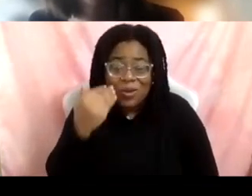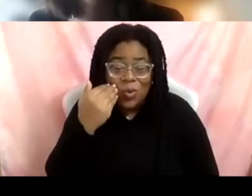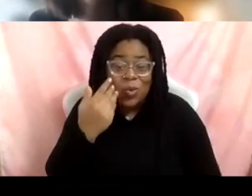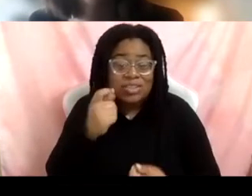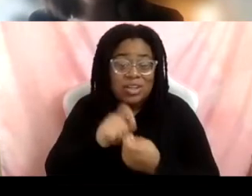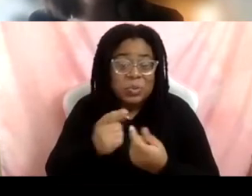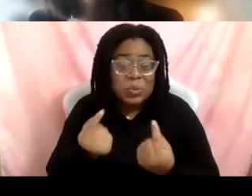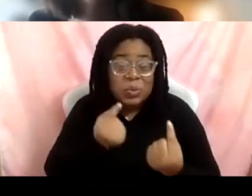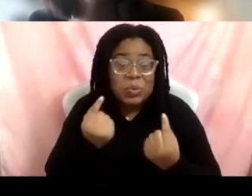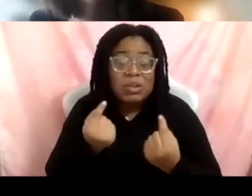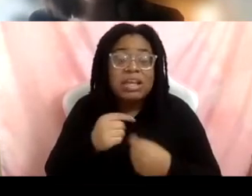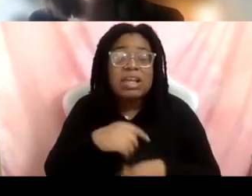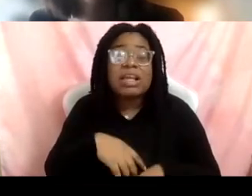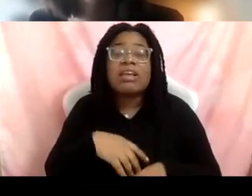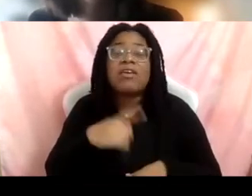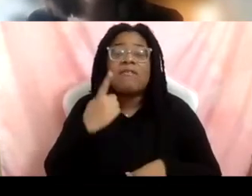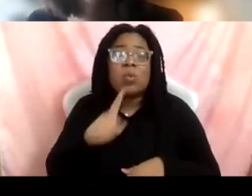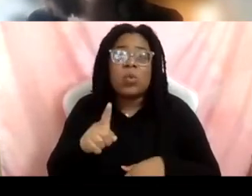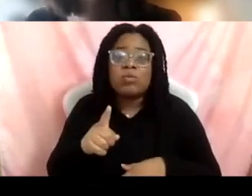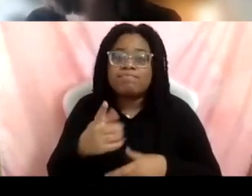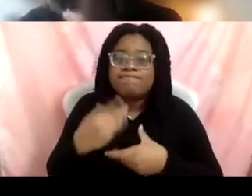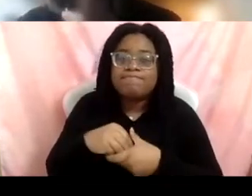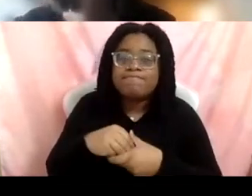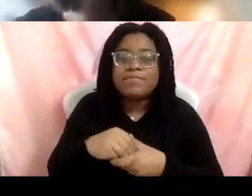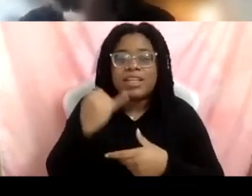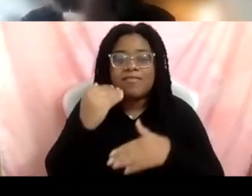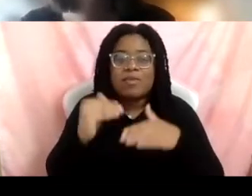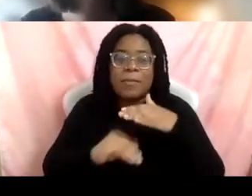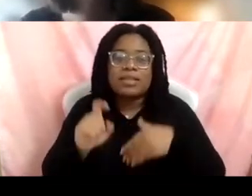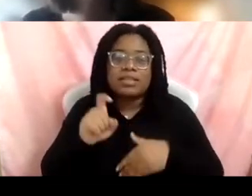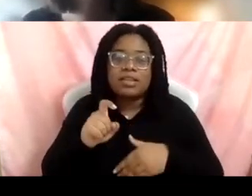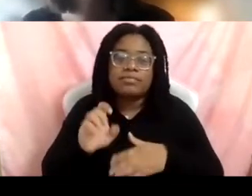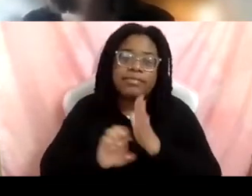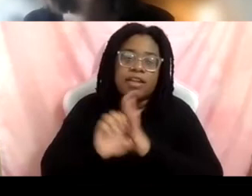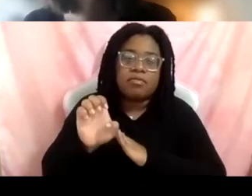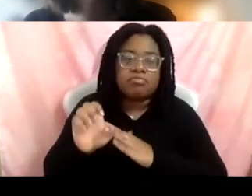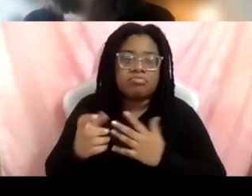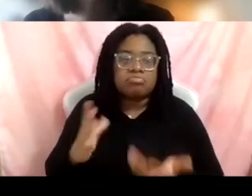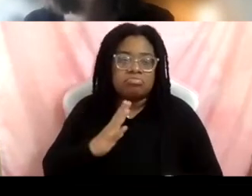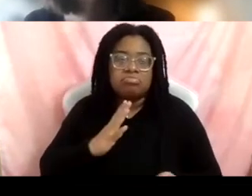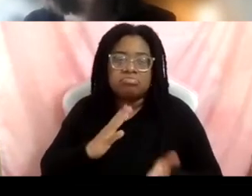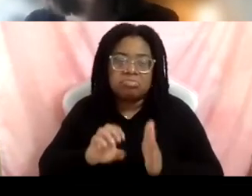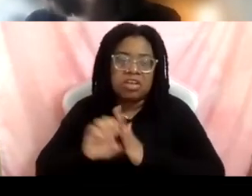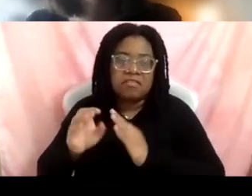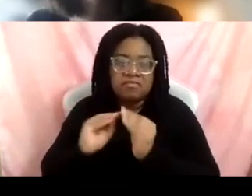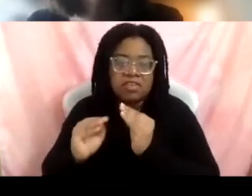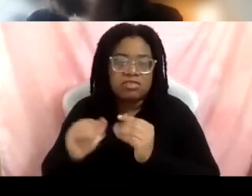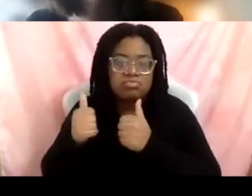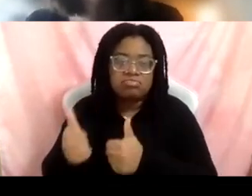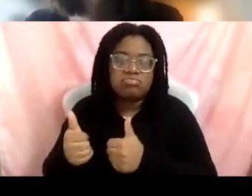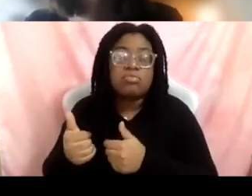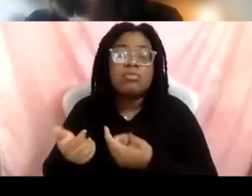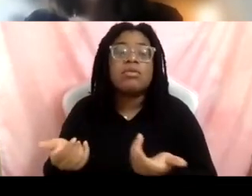were doing in terms of how to implement all of that. I mean, there were basic things like if you needed an elevator to get fixed, they would make sure that they got on the people to do